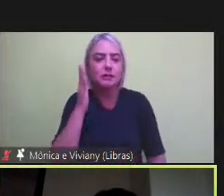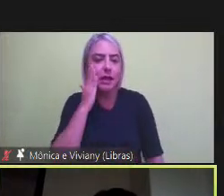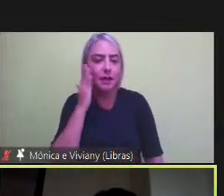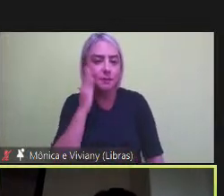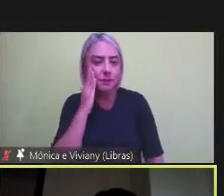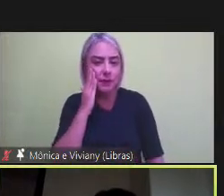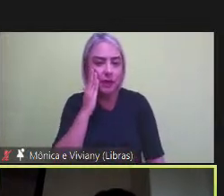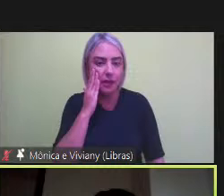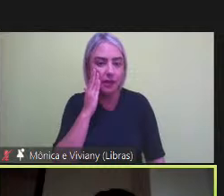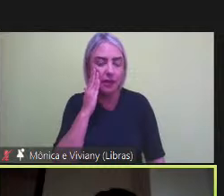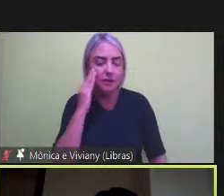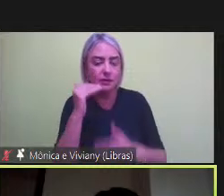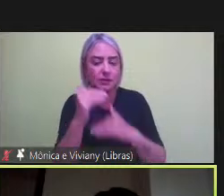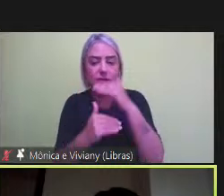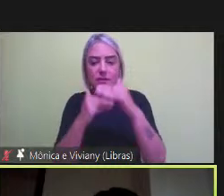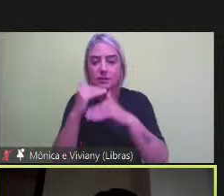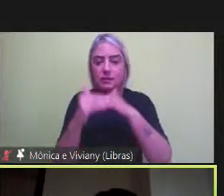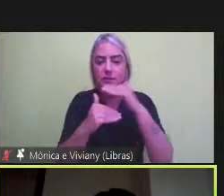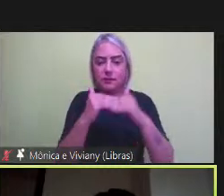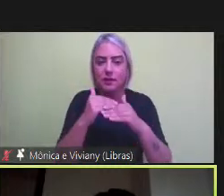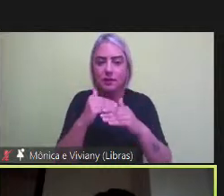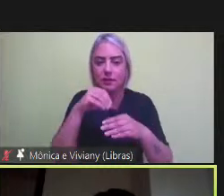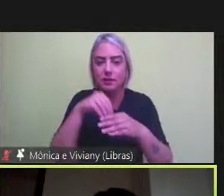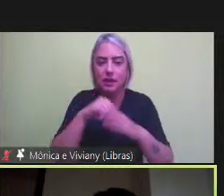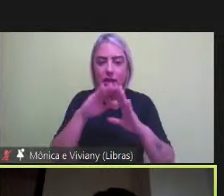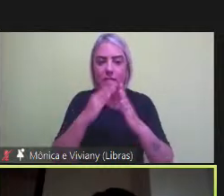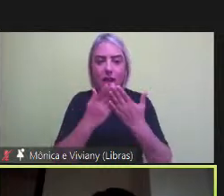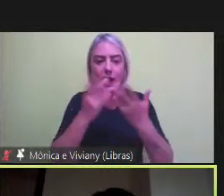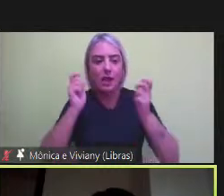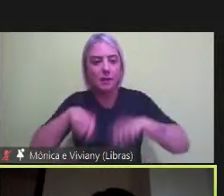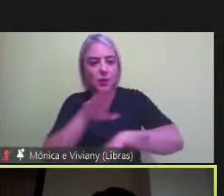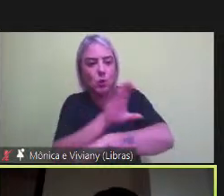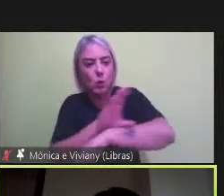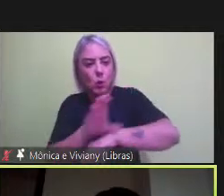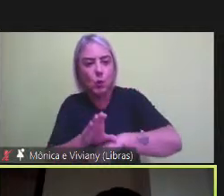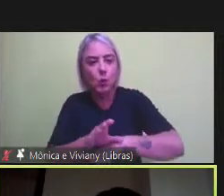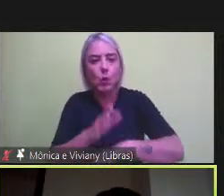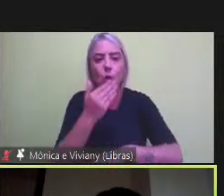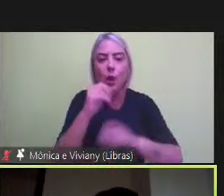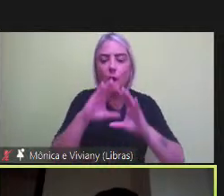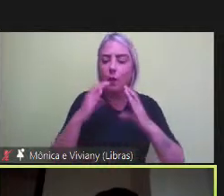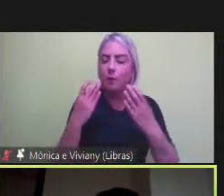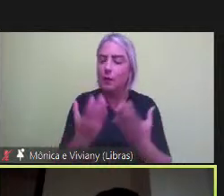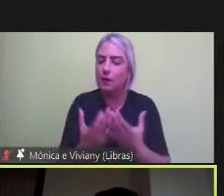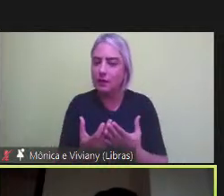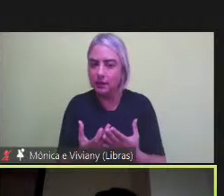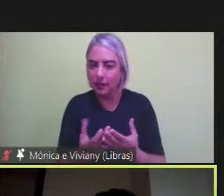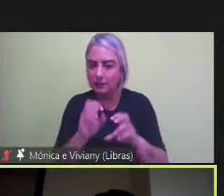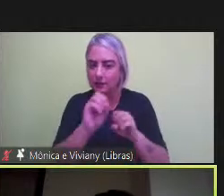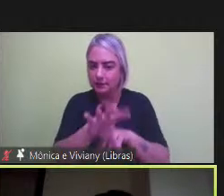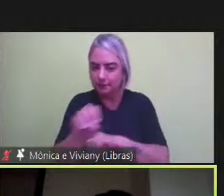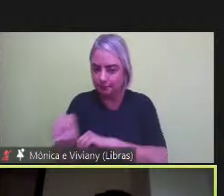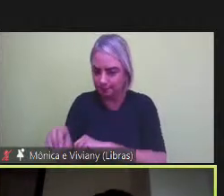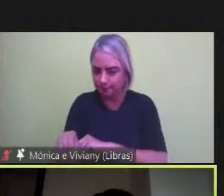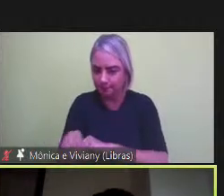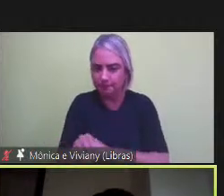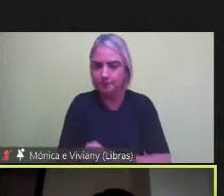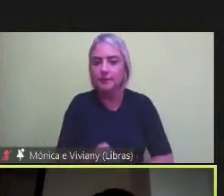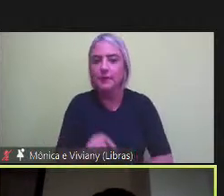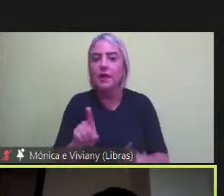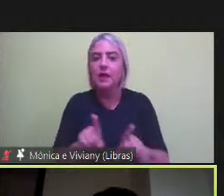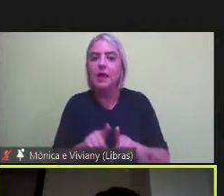are considered to develop in the capacity in training of the community, educative